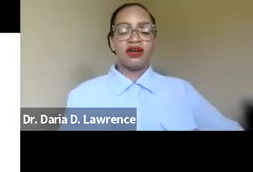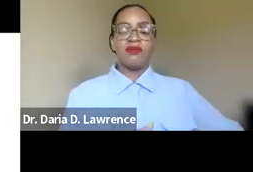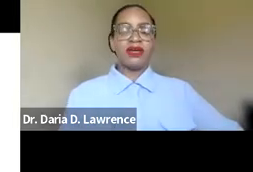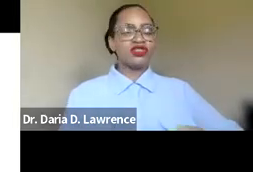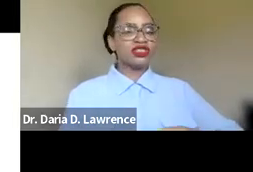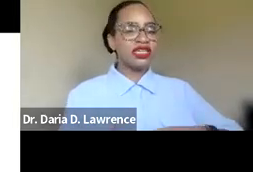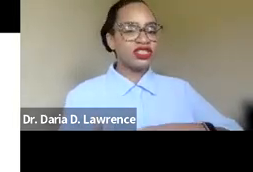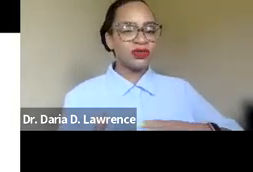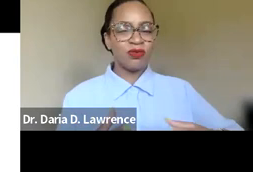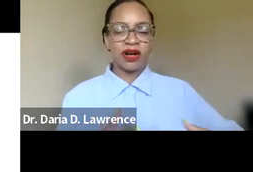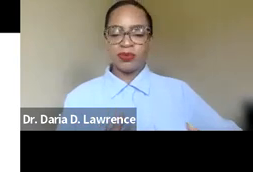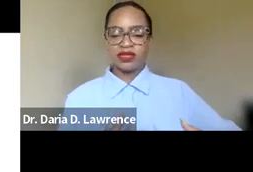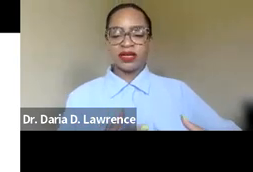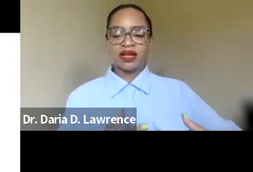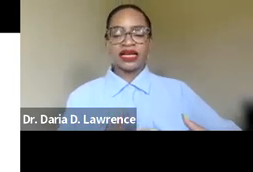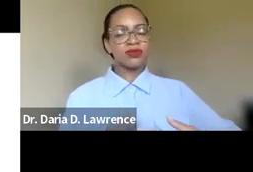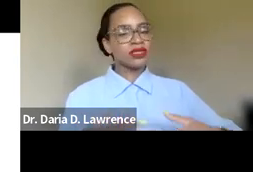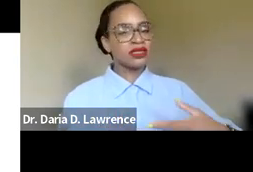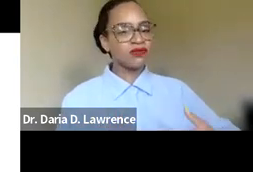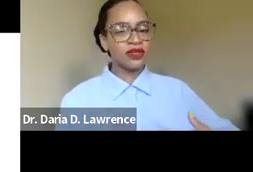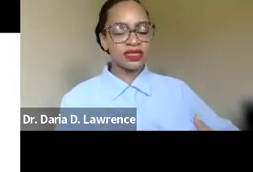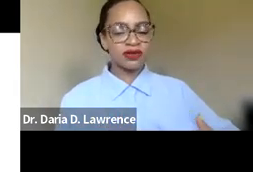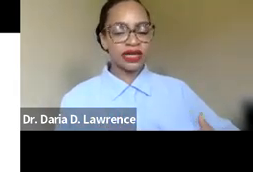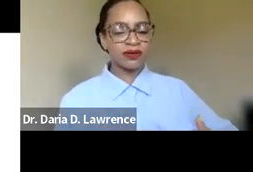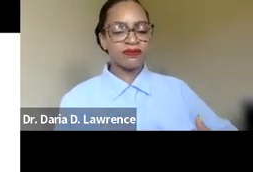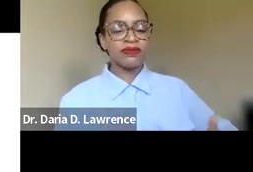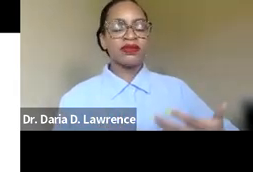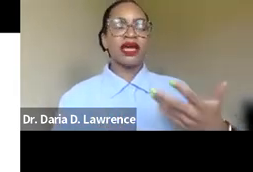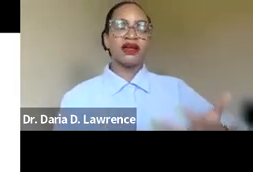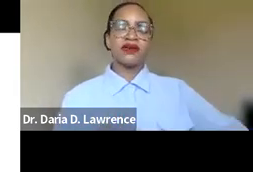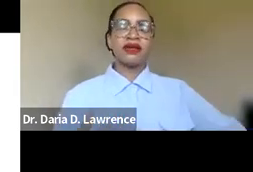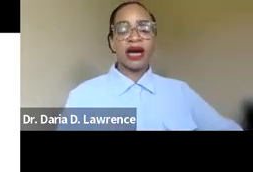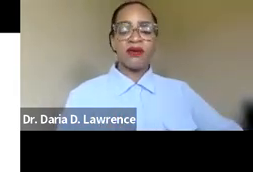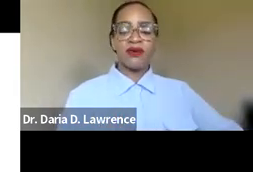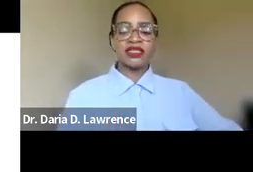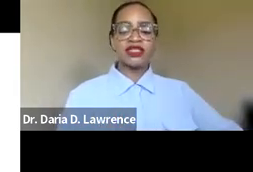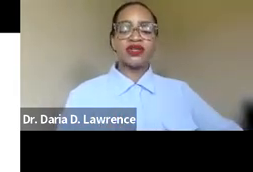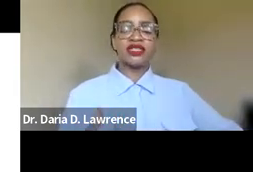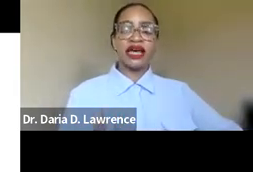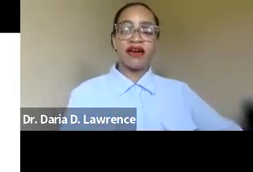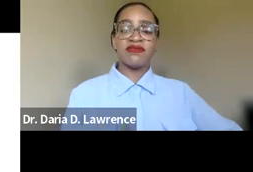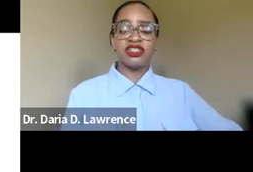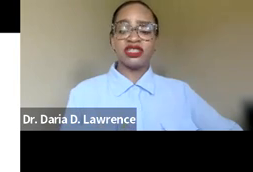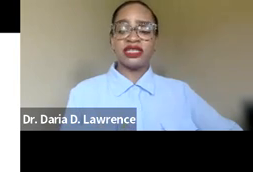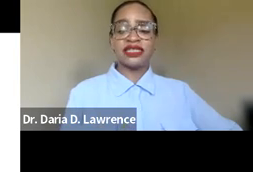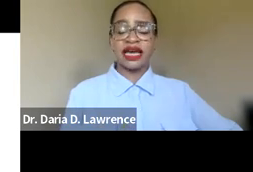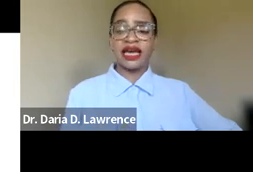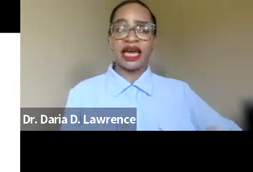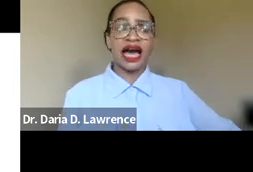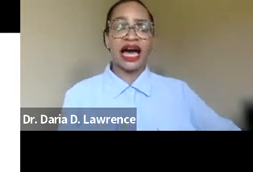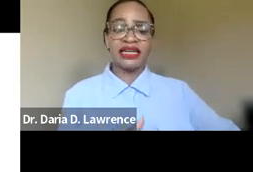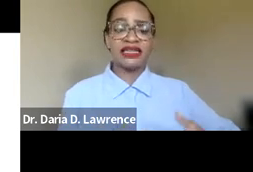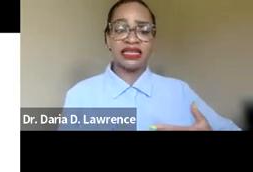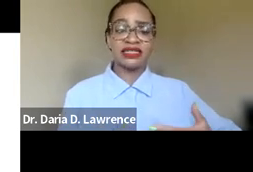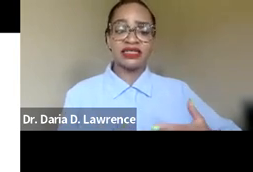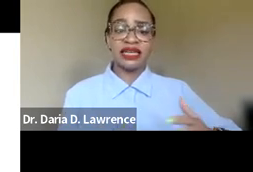breaks. Be strategic with where you put them in a classroom so they don't feel singled out. And also empower that student to have the agency to say,